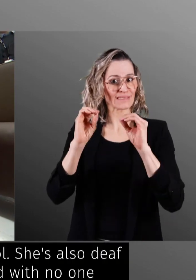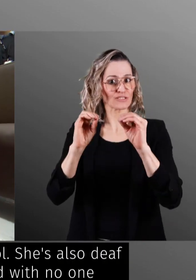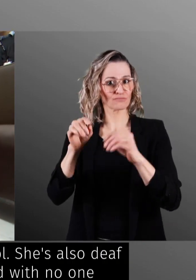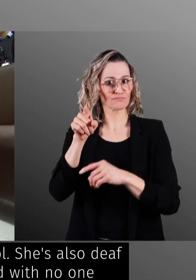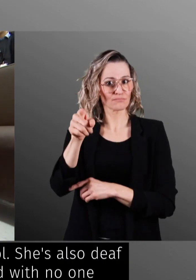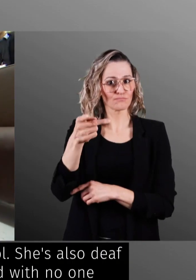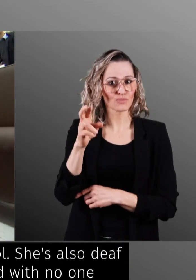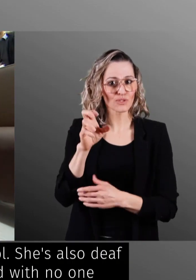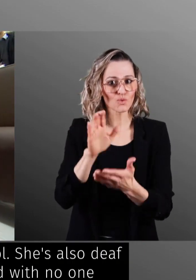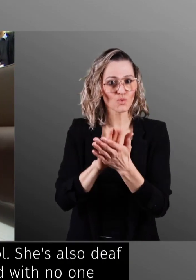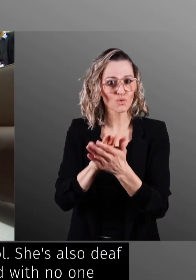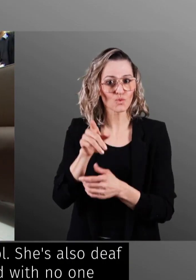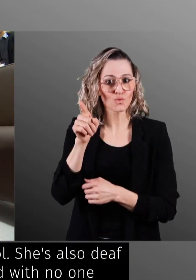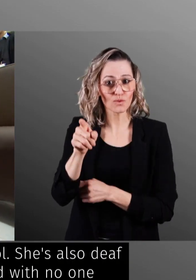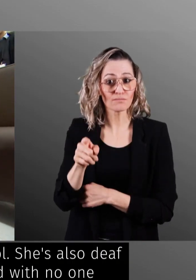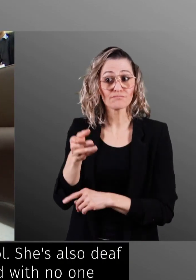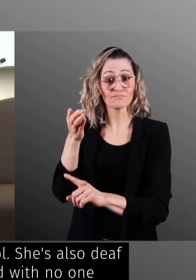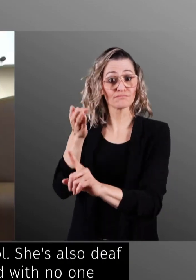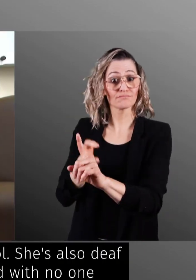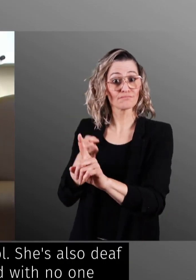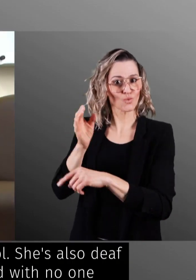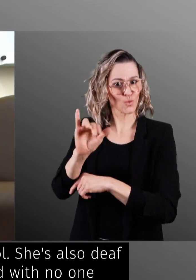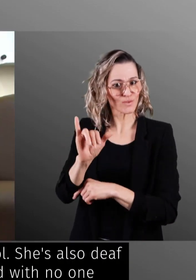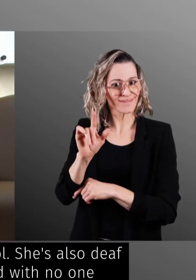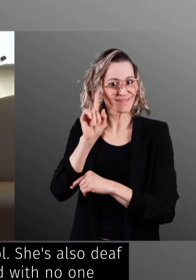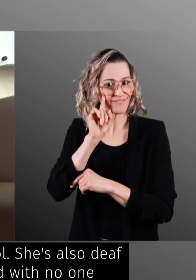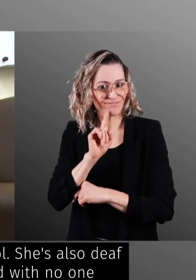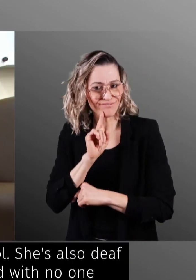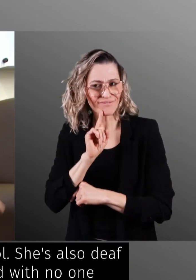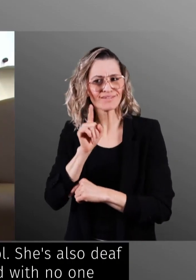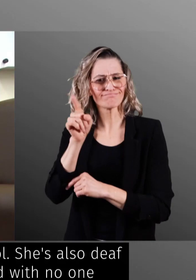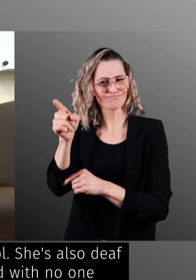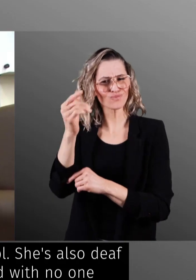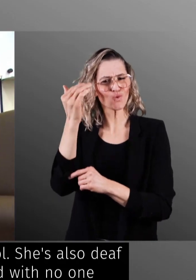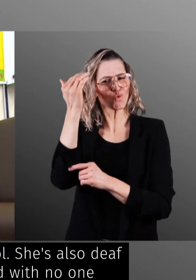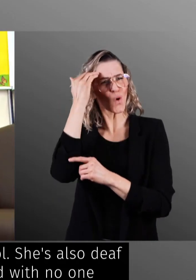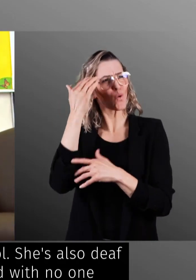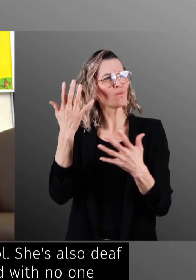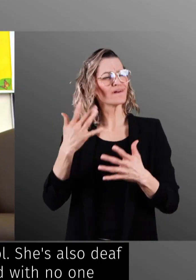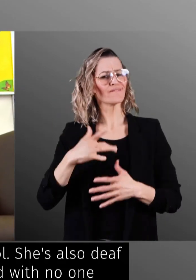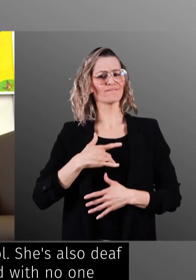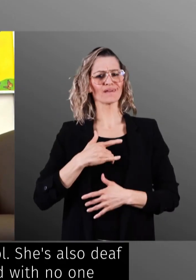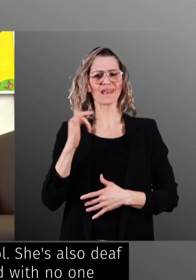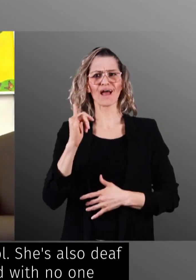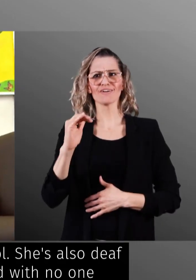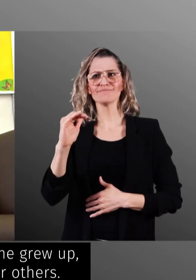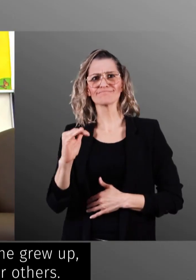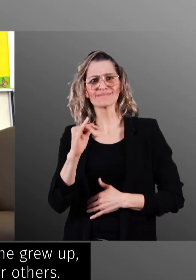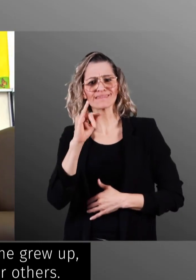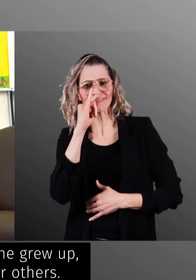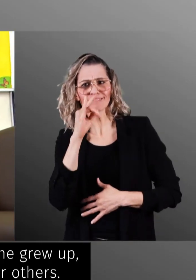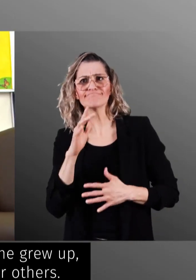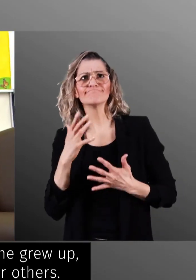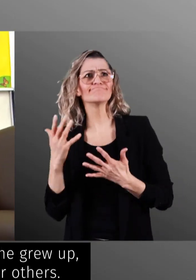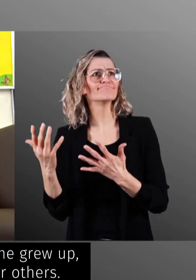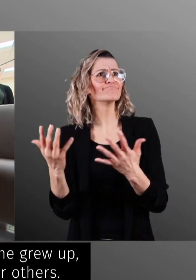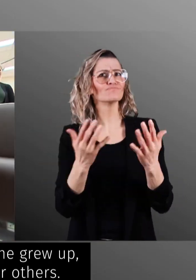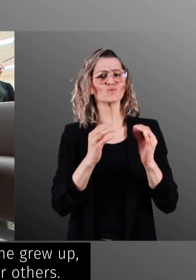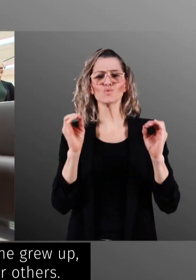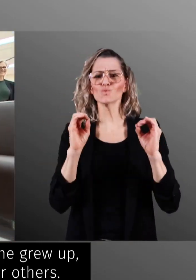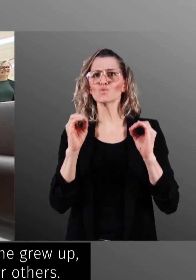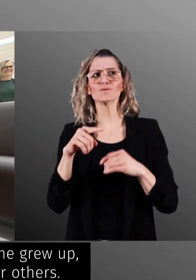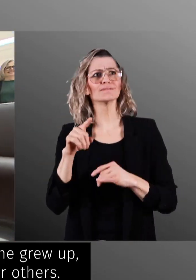Nicole Musey teaches at this preschool. She's also deaf and knows what it's like to be a kid with no one like her to look up